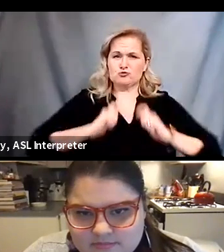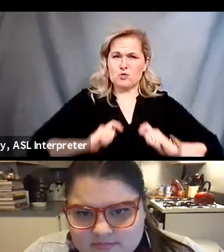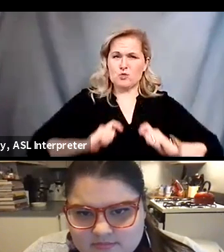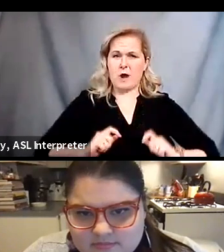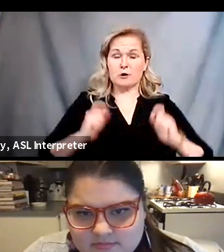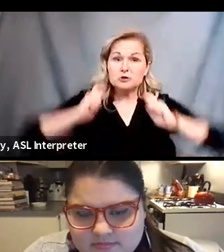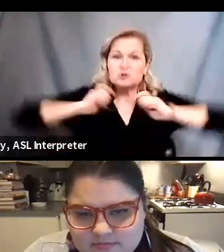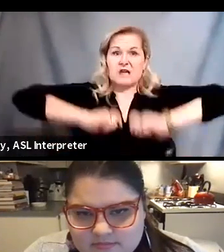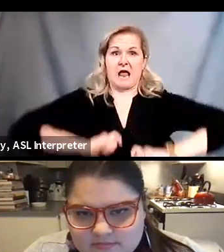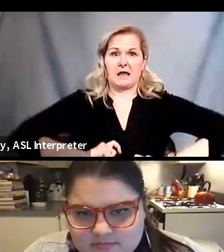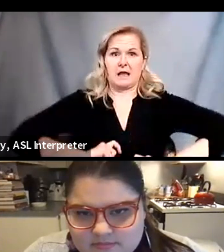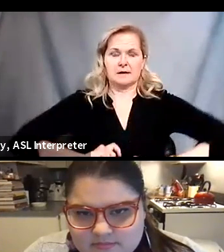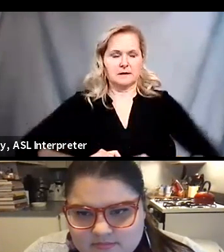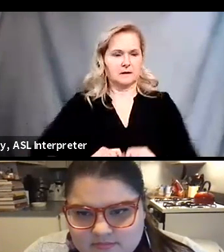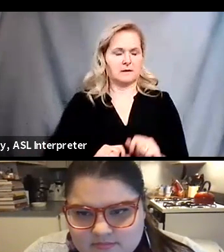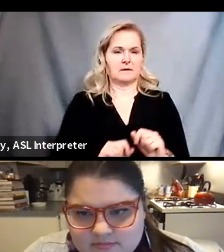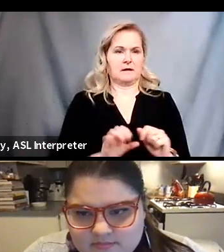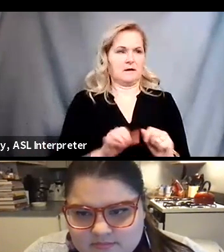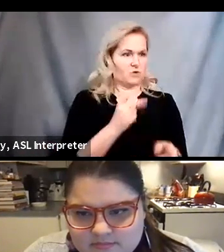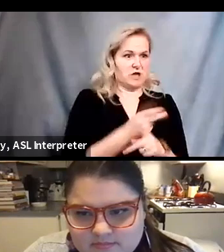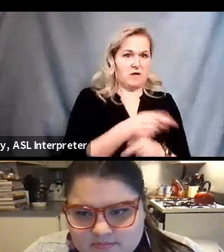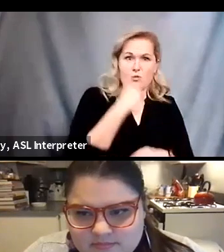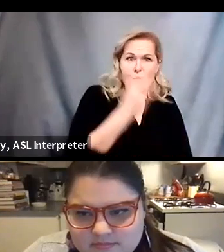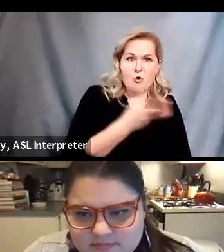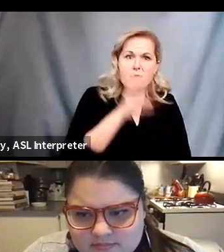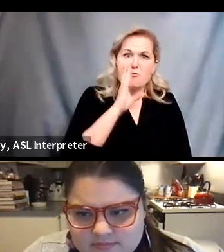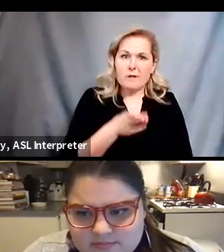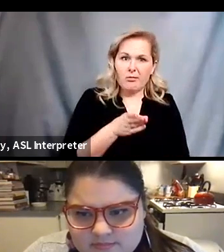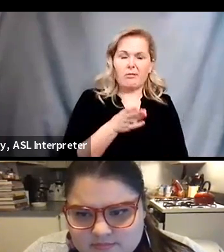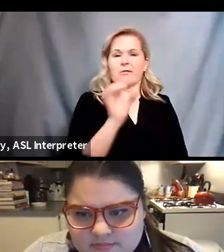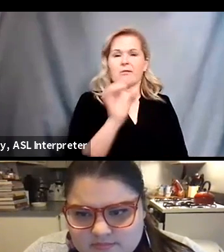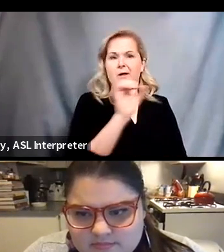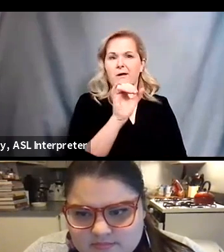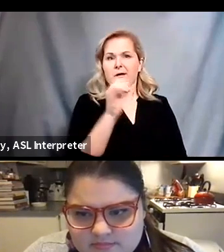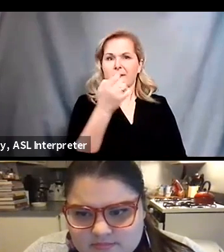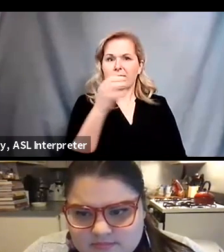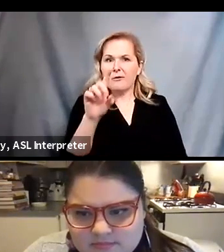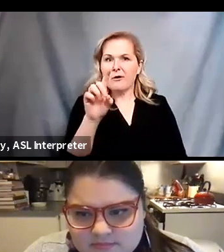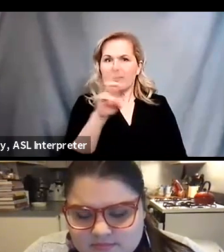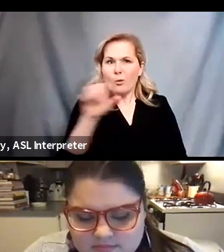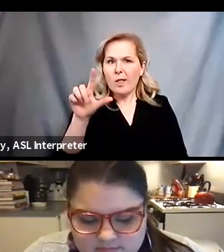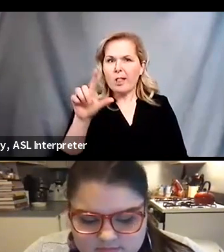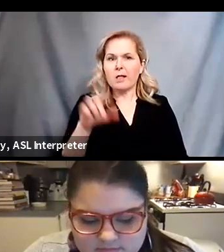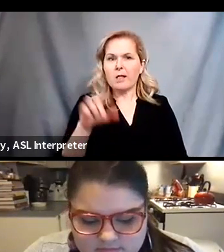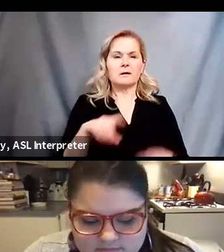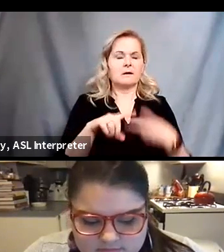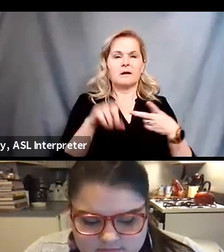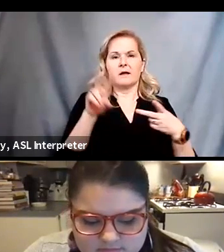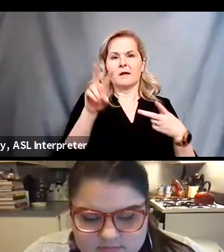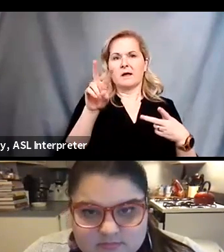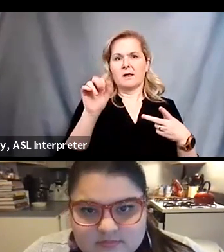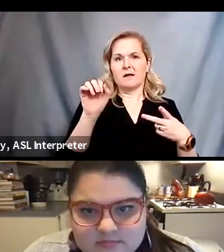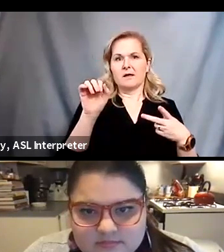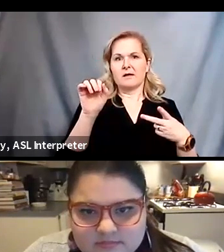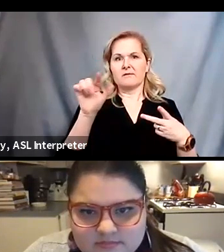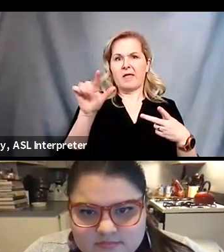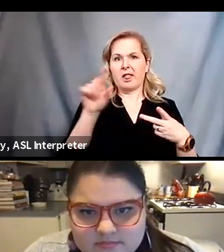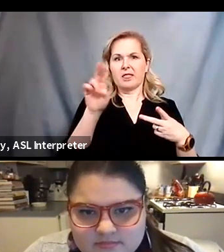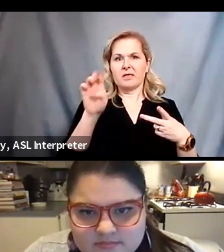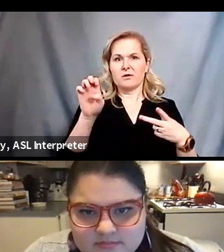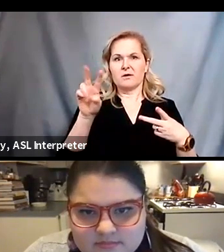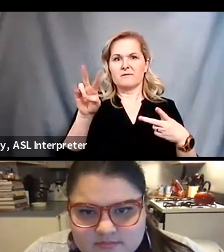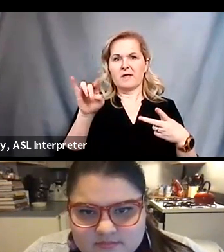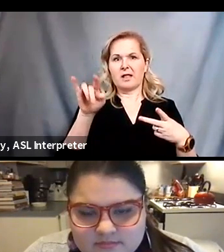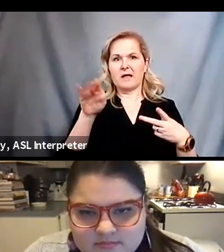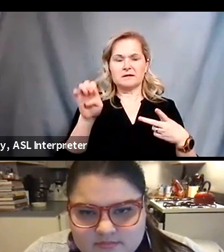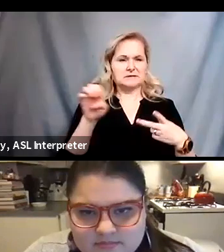jacket, right? Which will keep you warm, like a Goodwill or a Value Village or so. But he can't. I